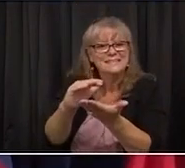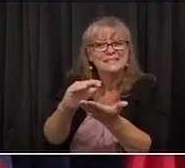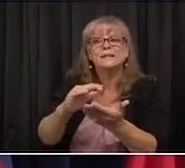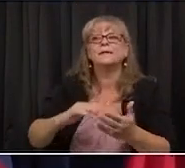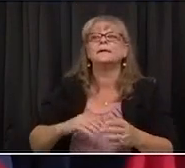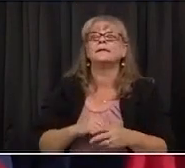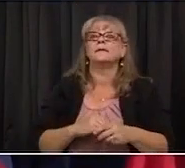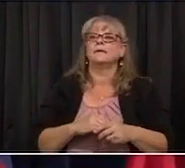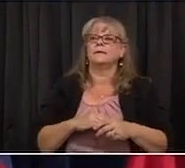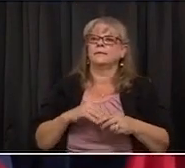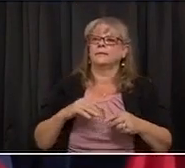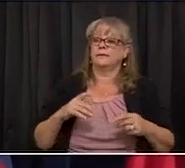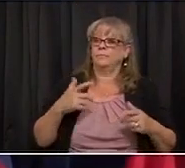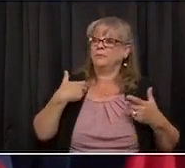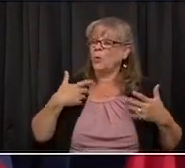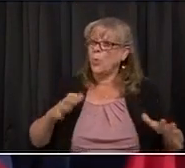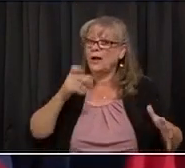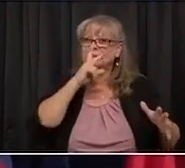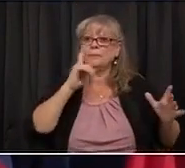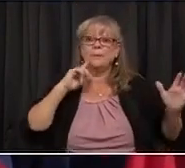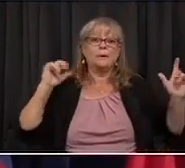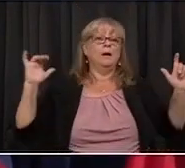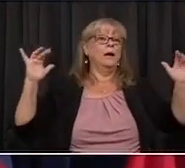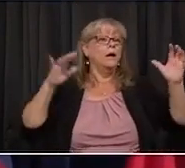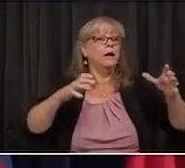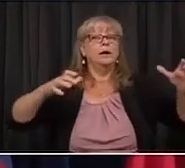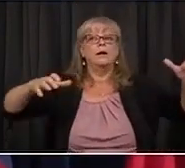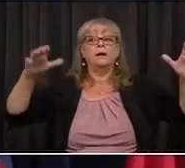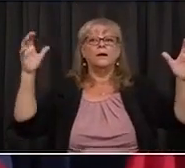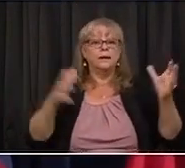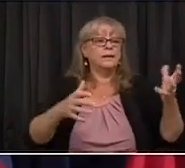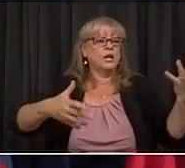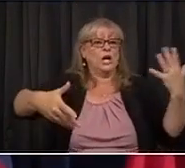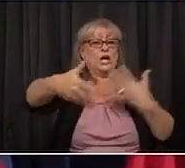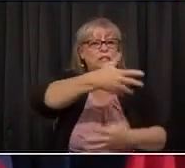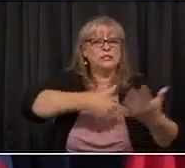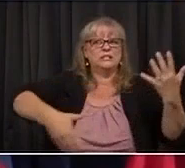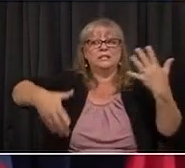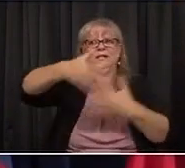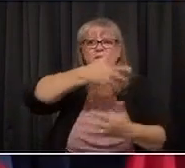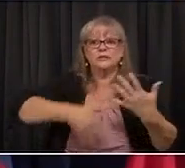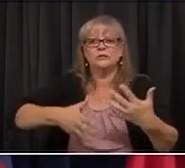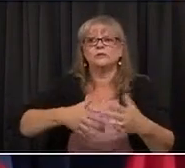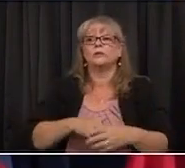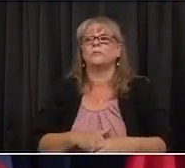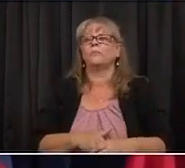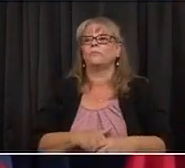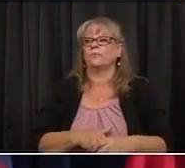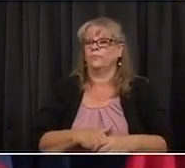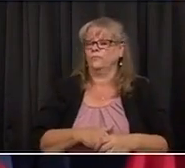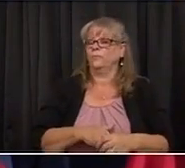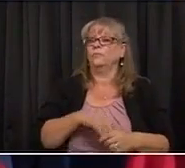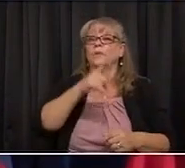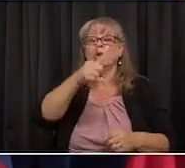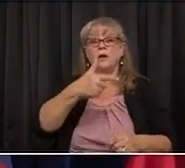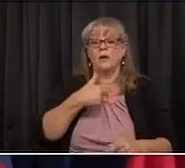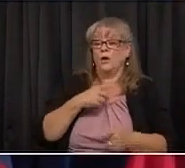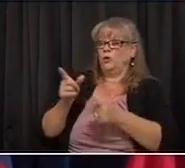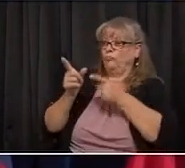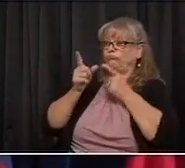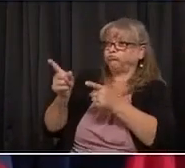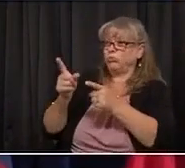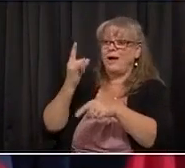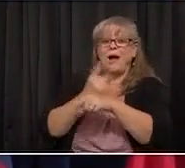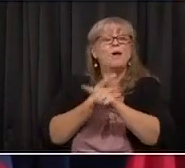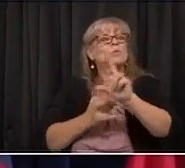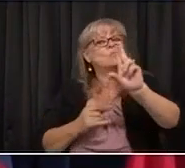with alcohol in a public environment. It's not a statement against alcohol. My personal feelings about alcohol, just like marijuana, it's your choice.